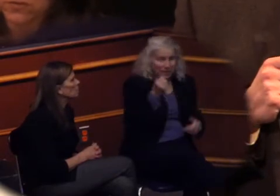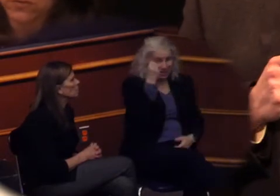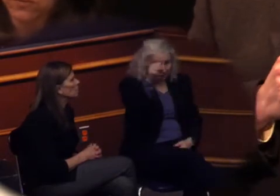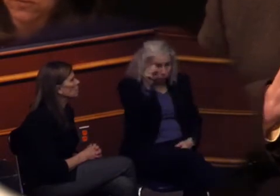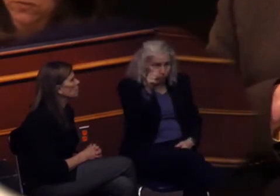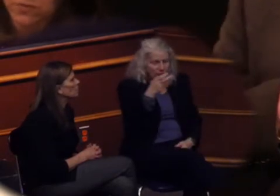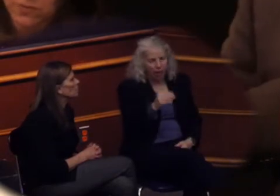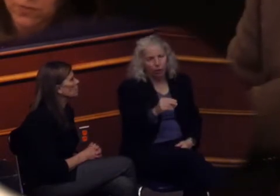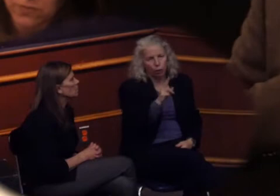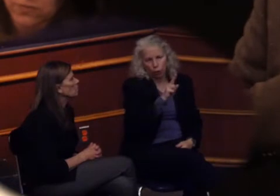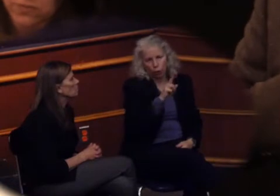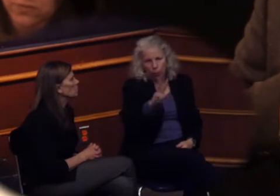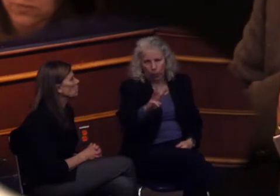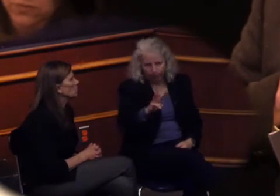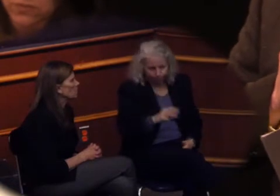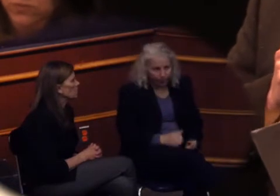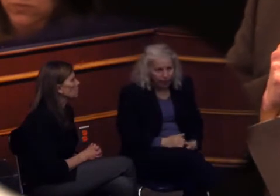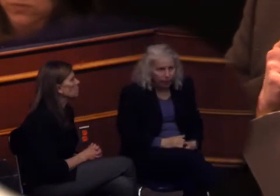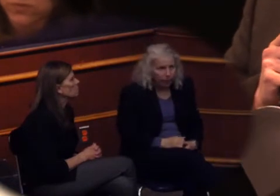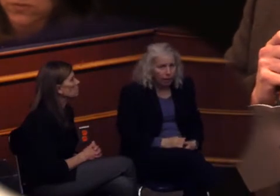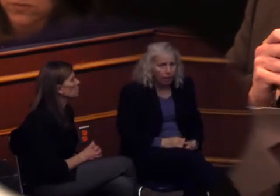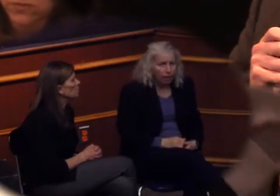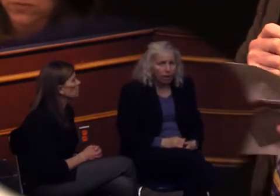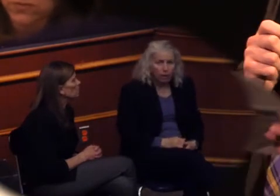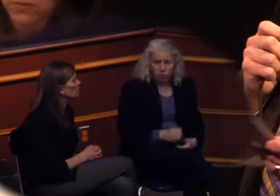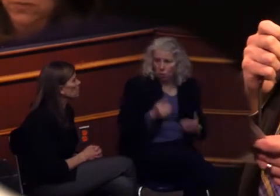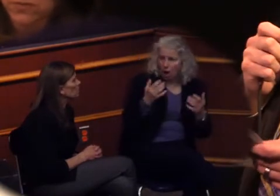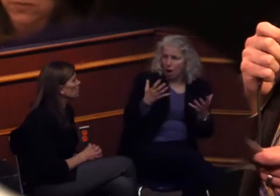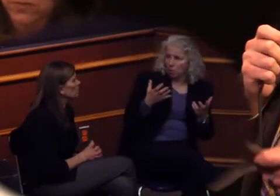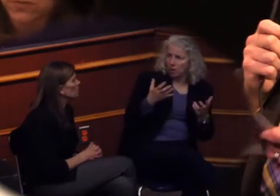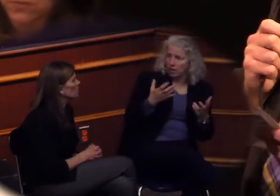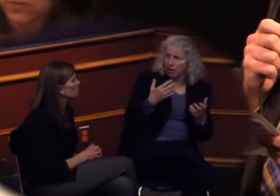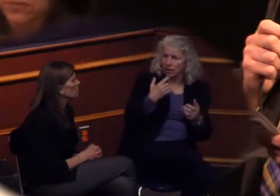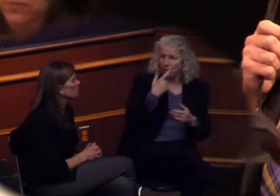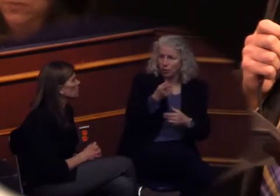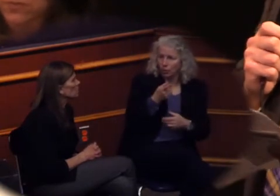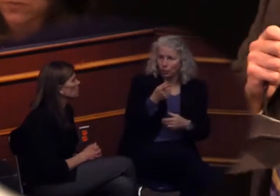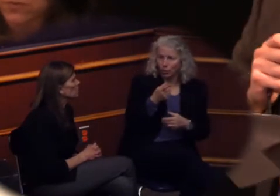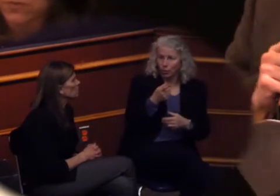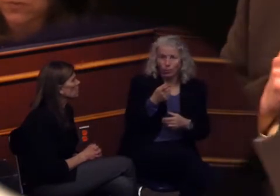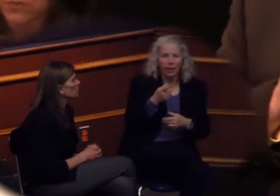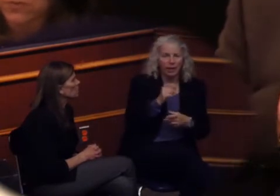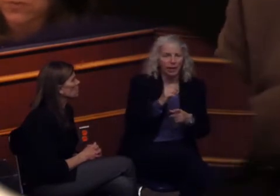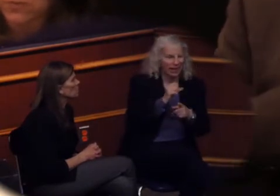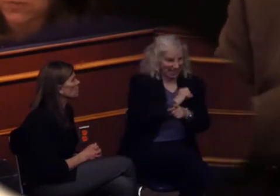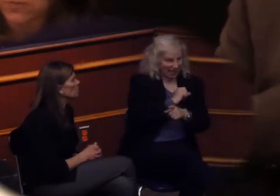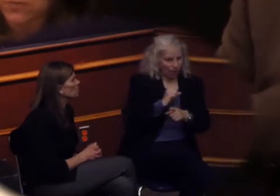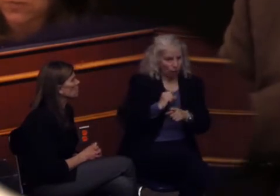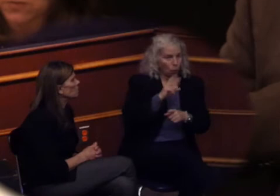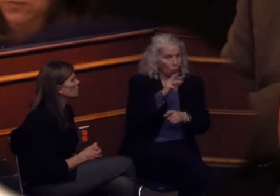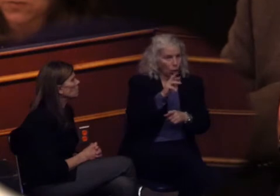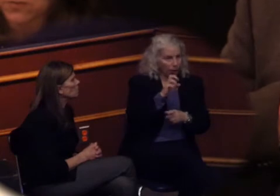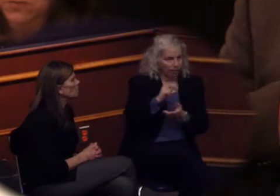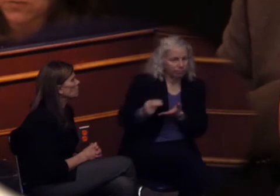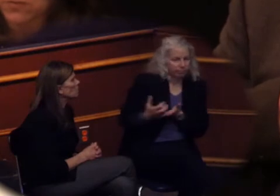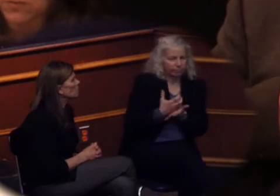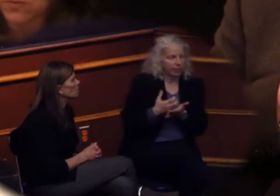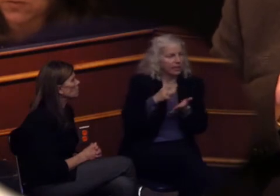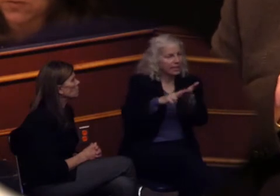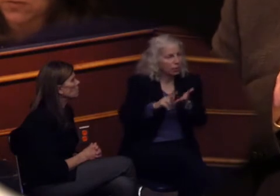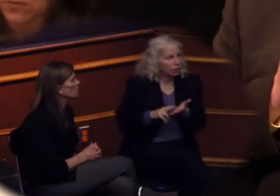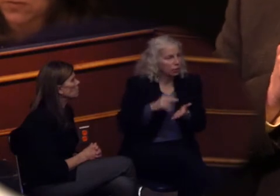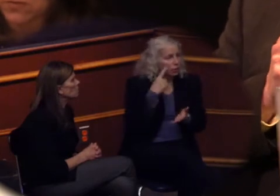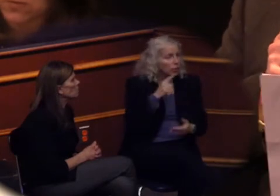Just want to make you aware of Senator Warren's having signature collections this weekend in Springfield and